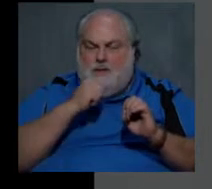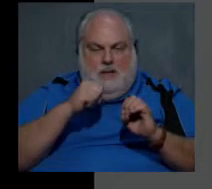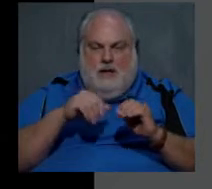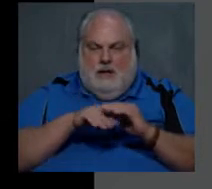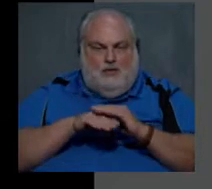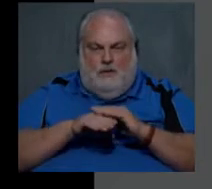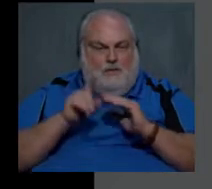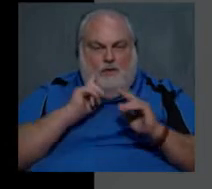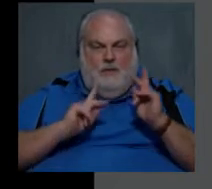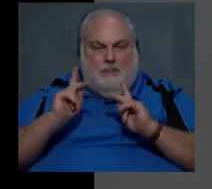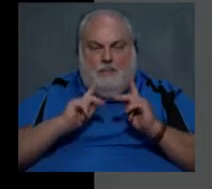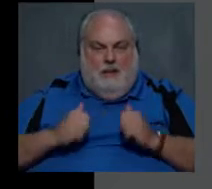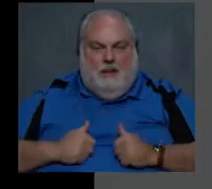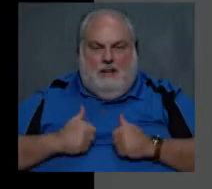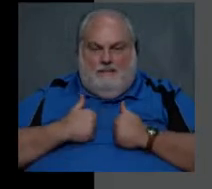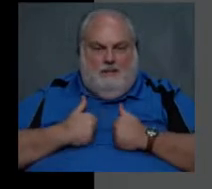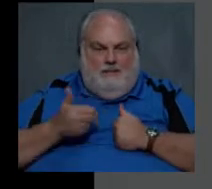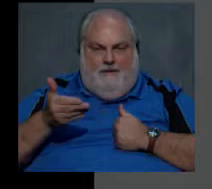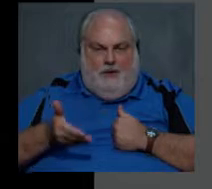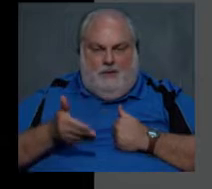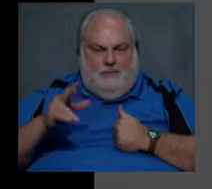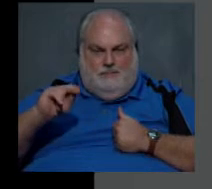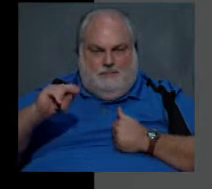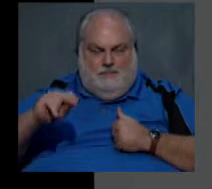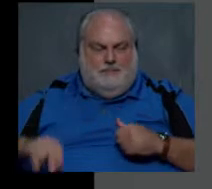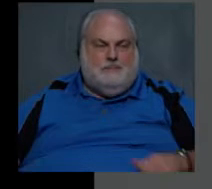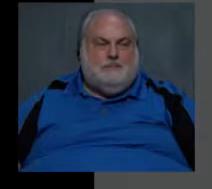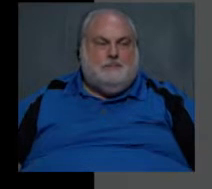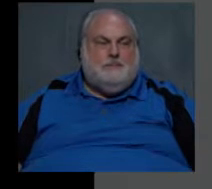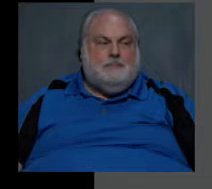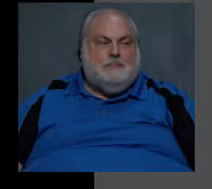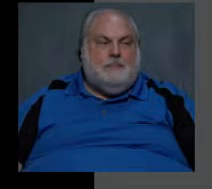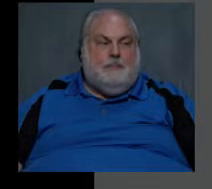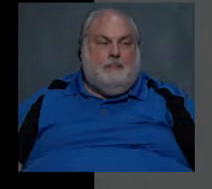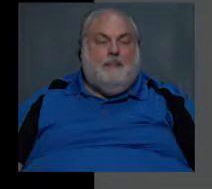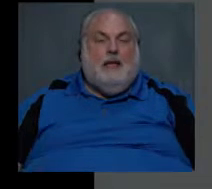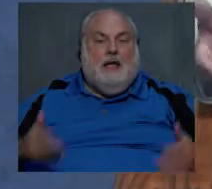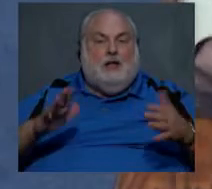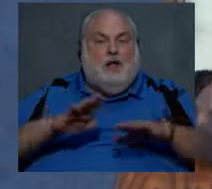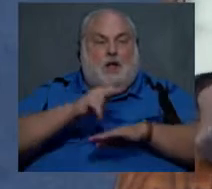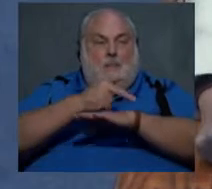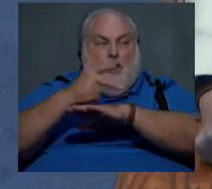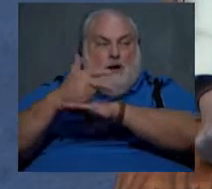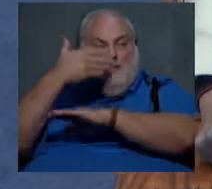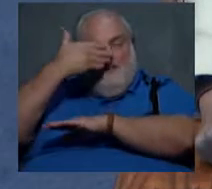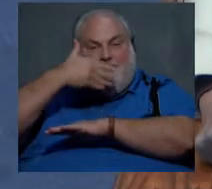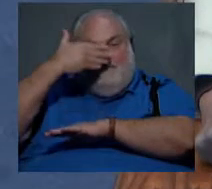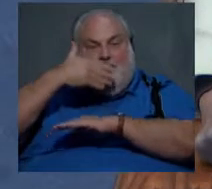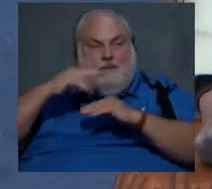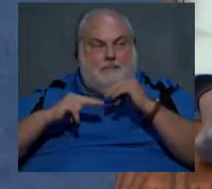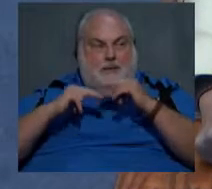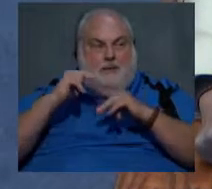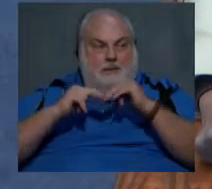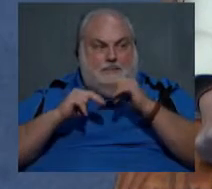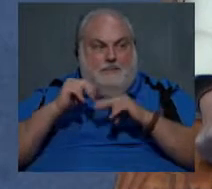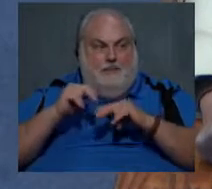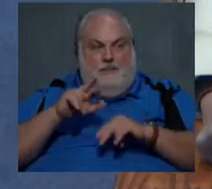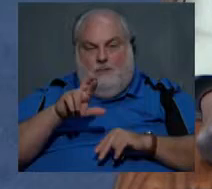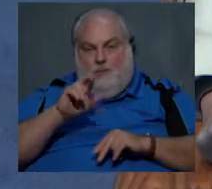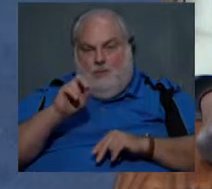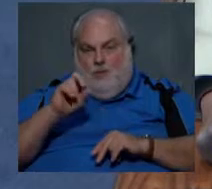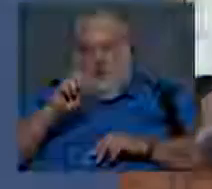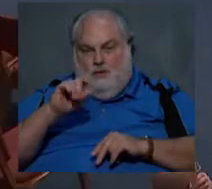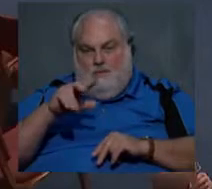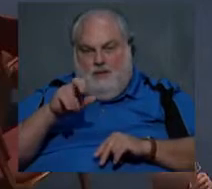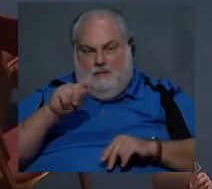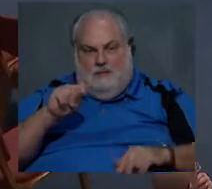entrance for the residents of this facility. As you notice, all the parking is in the front of the building off of Roosevelt.